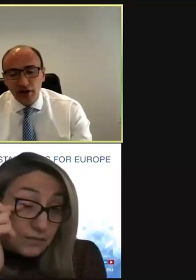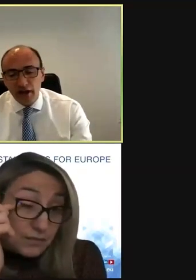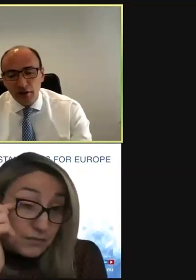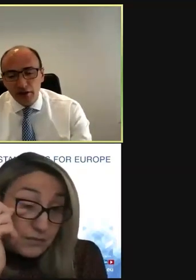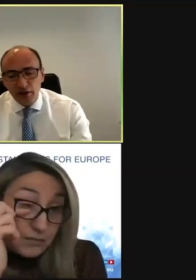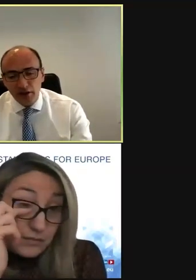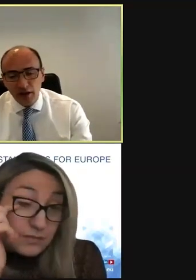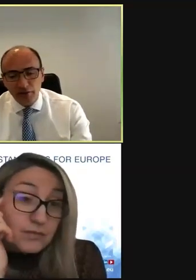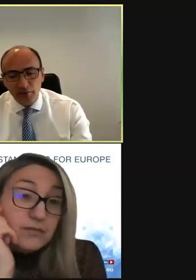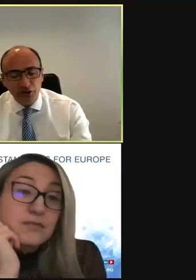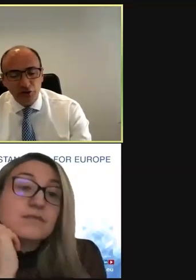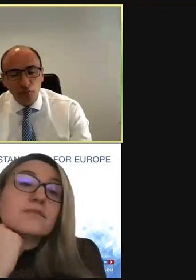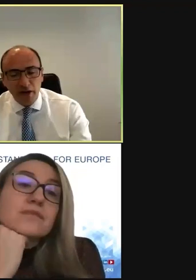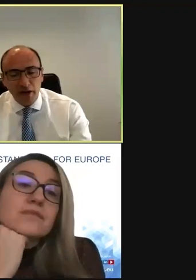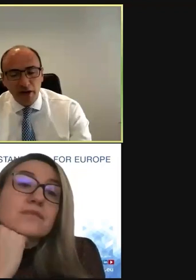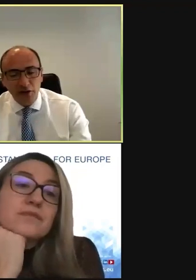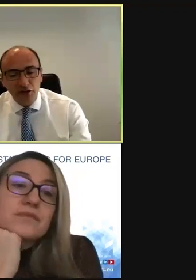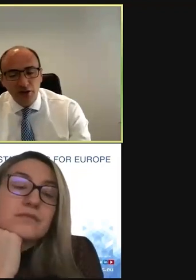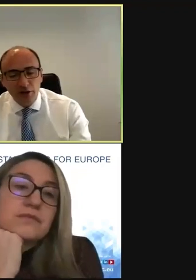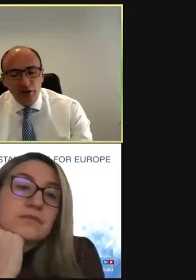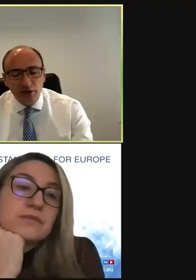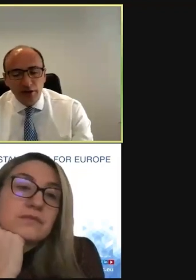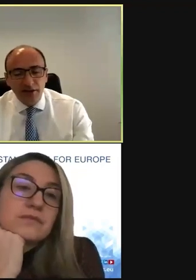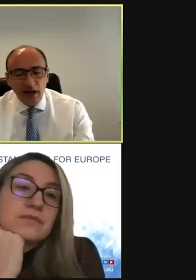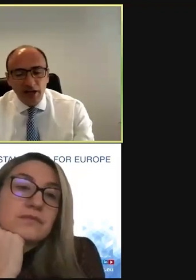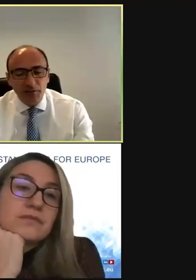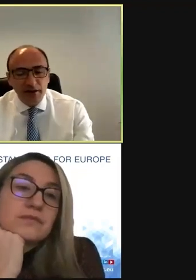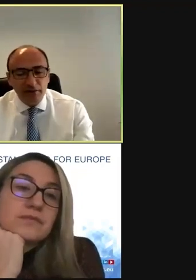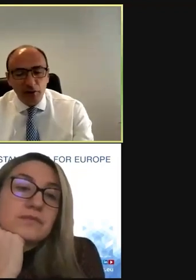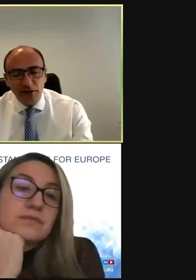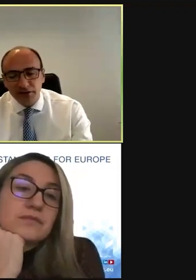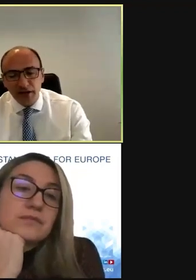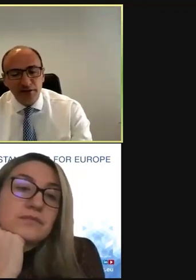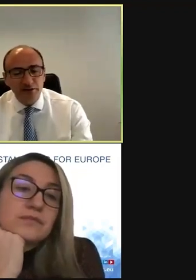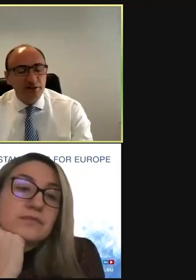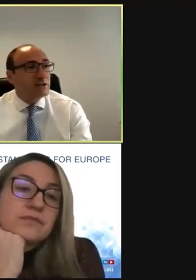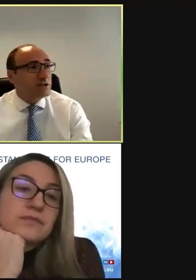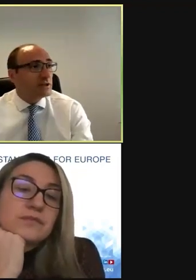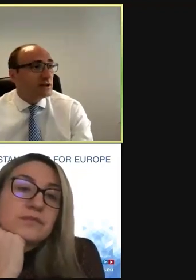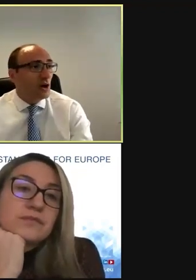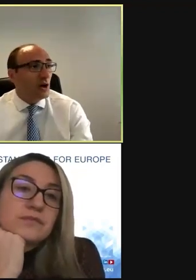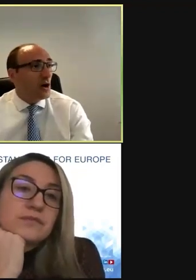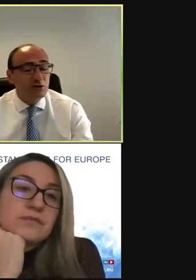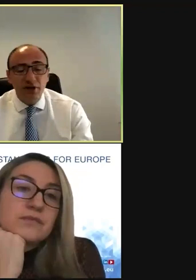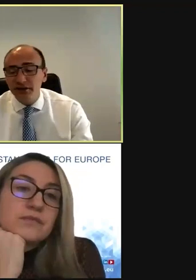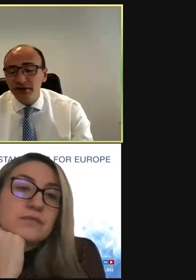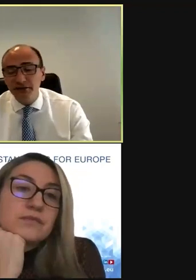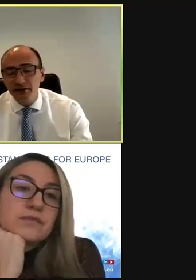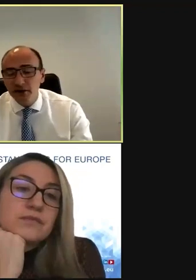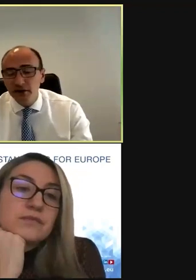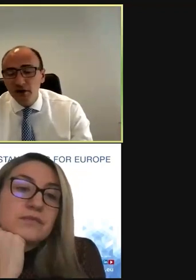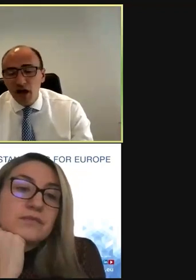organization that I have the pleasure to manage, this has been from the start a strategic